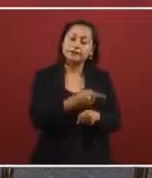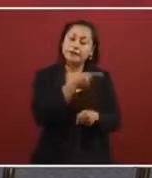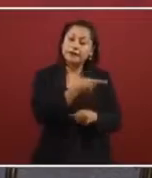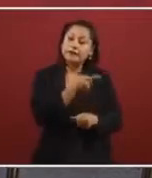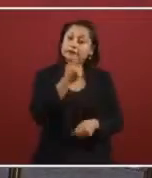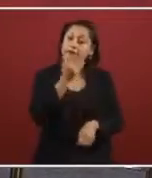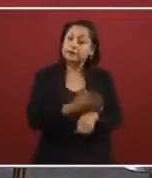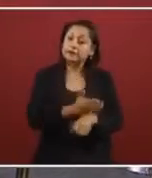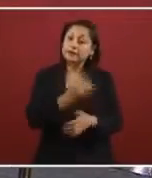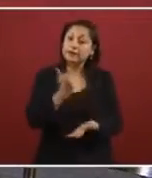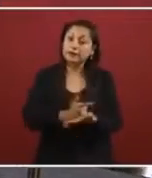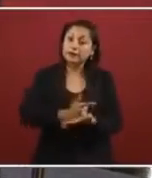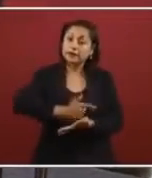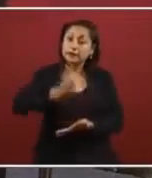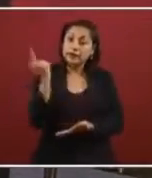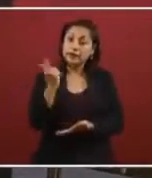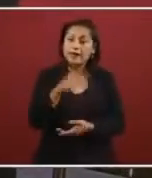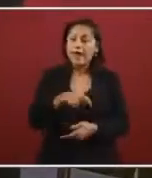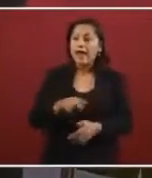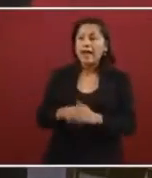grave. It is a grave crime.